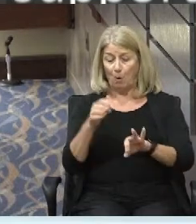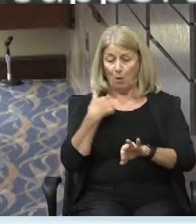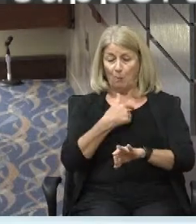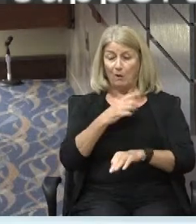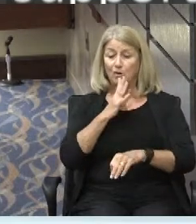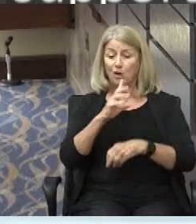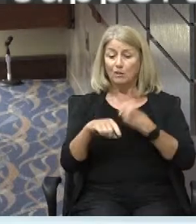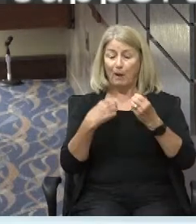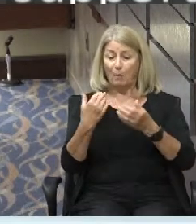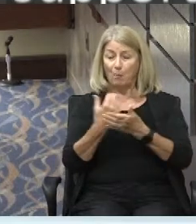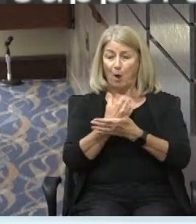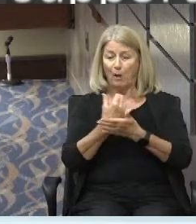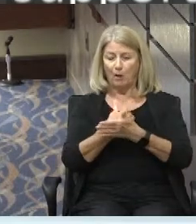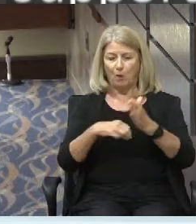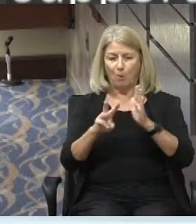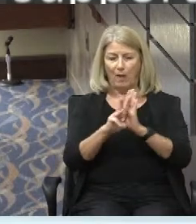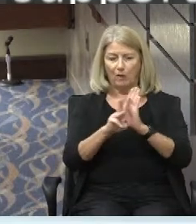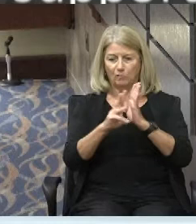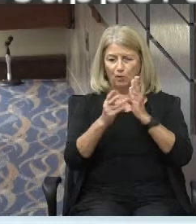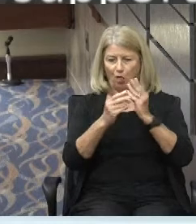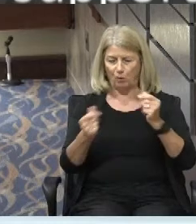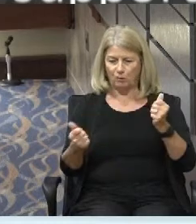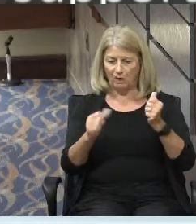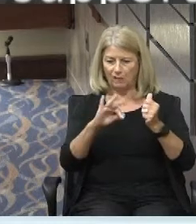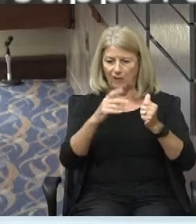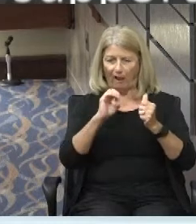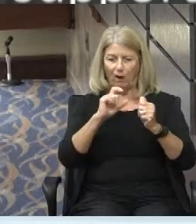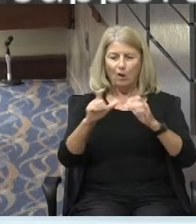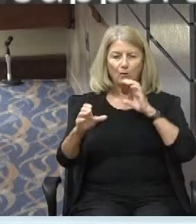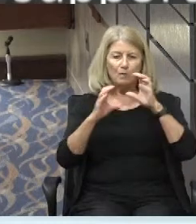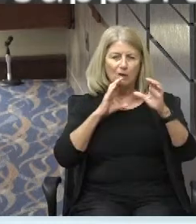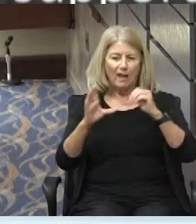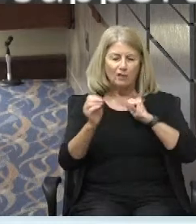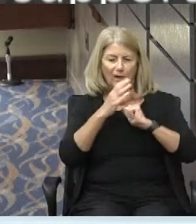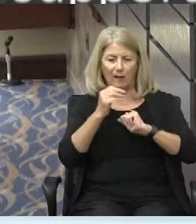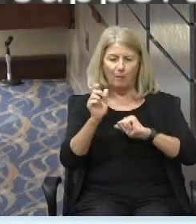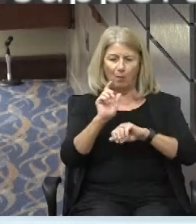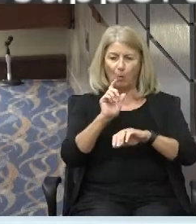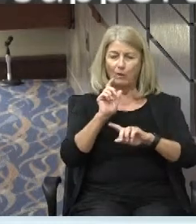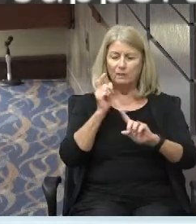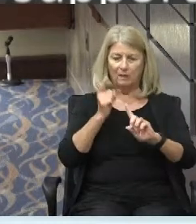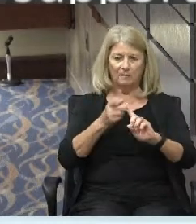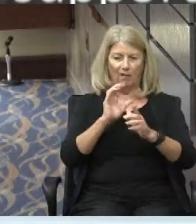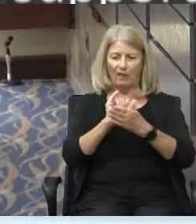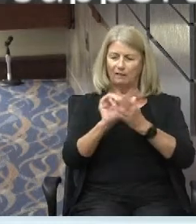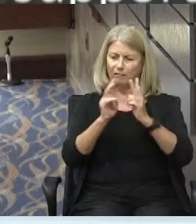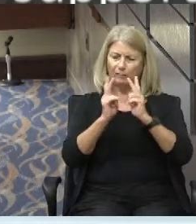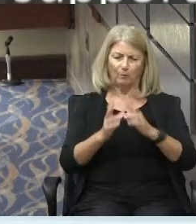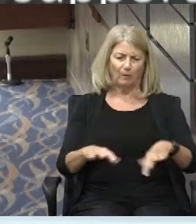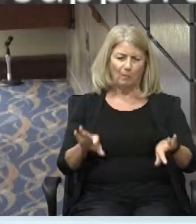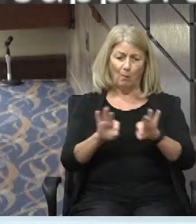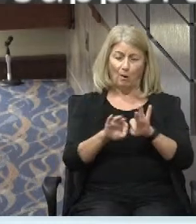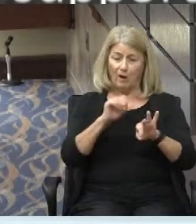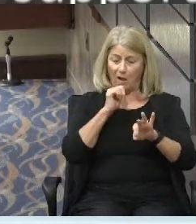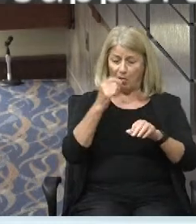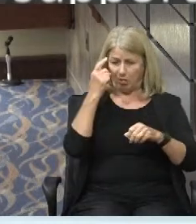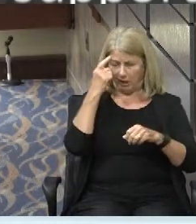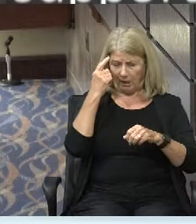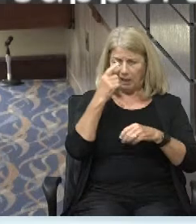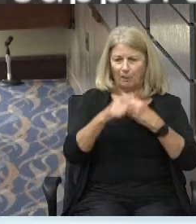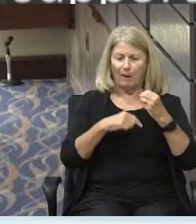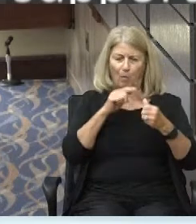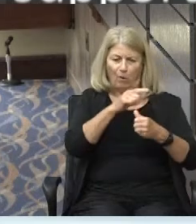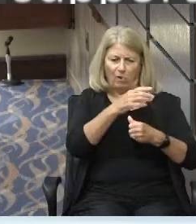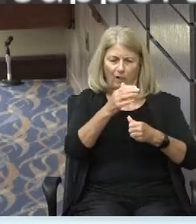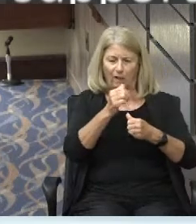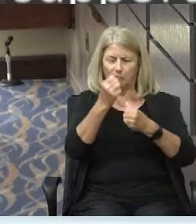solution. Those omni-channel communication touch points are just so critical that we're not just thinking of one medium, that we're putting everything in front of